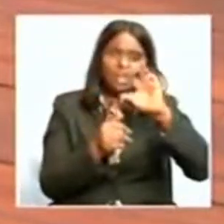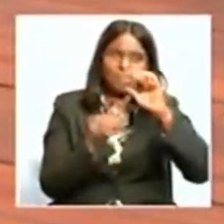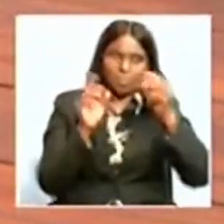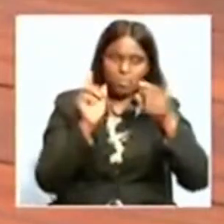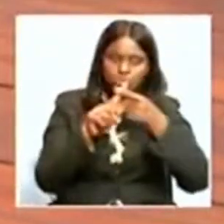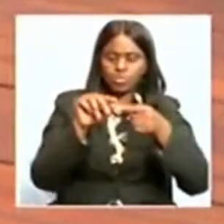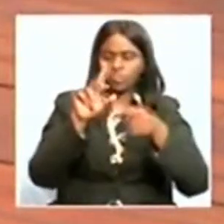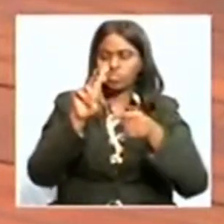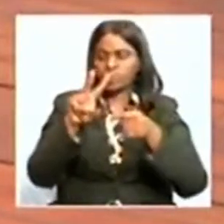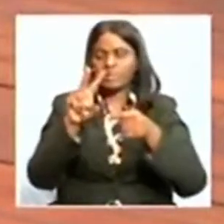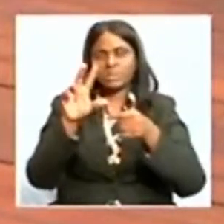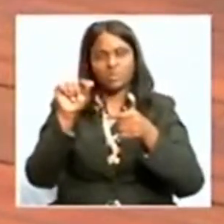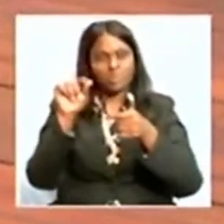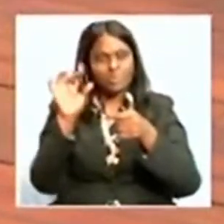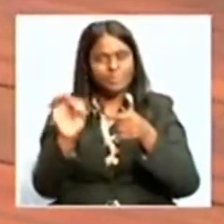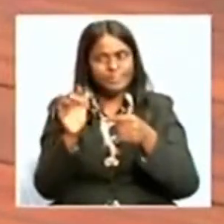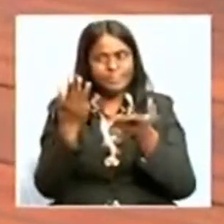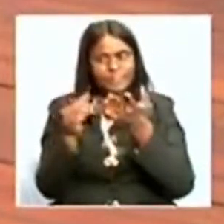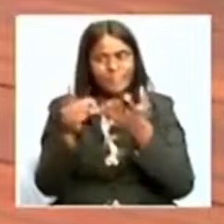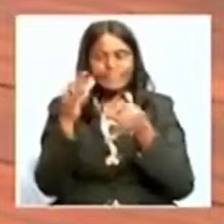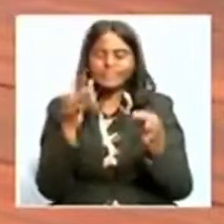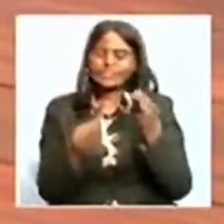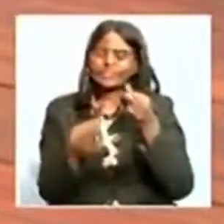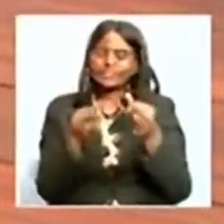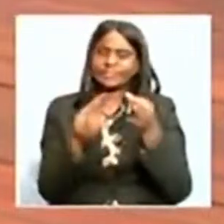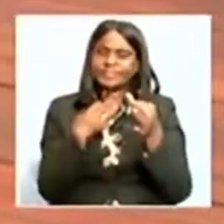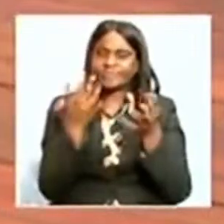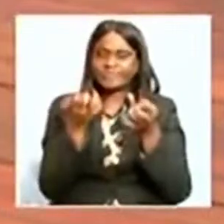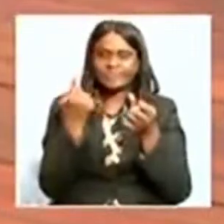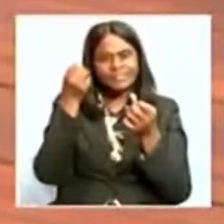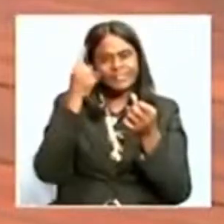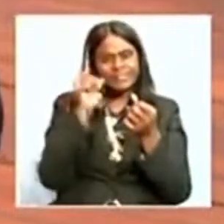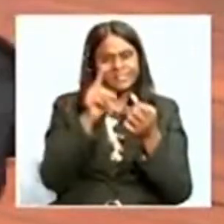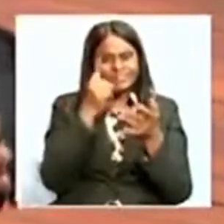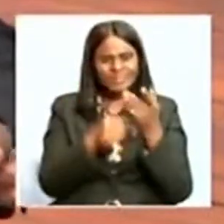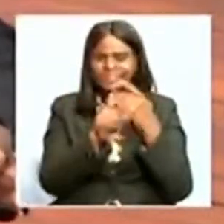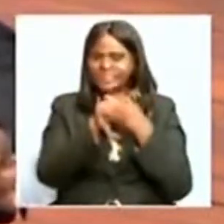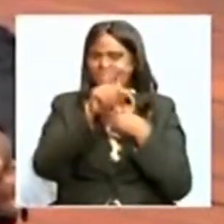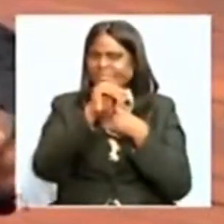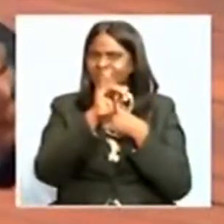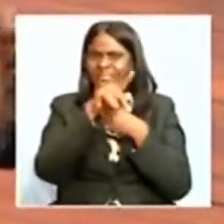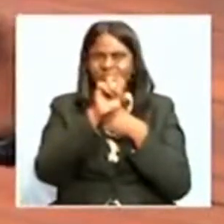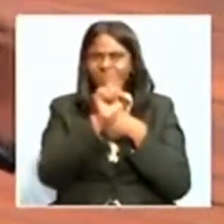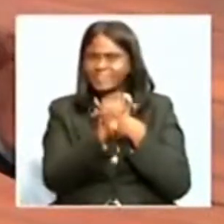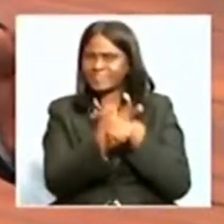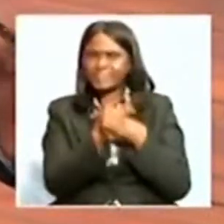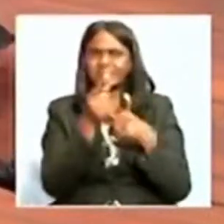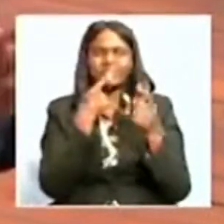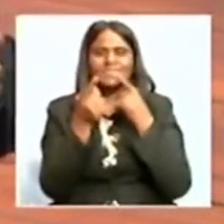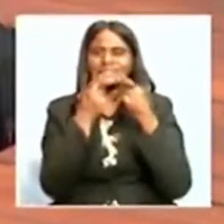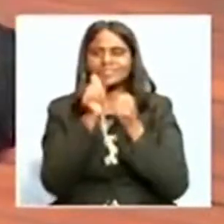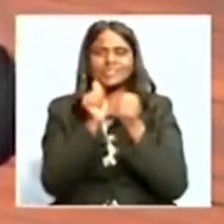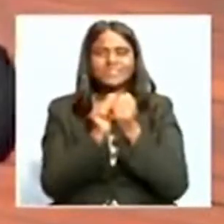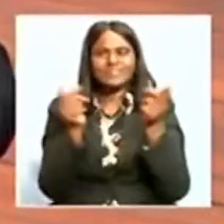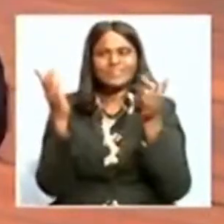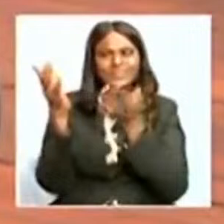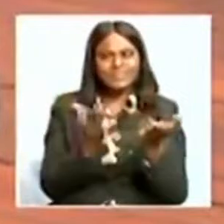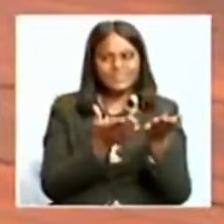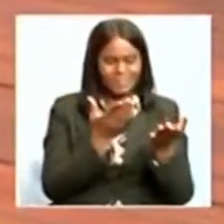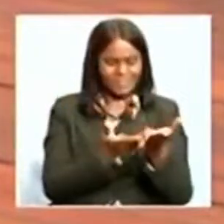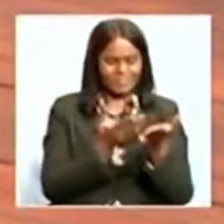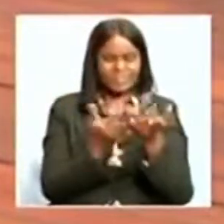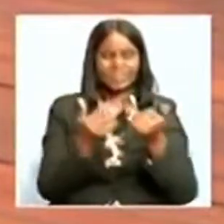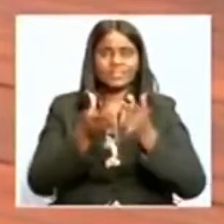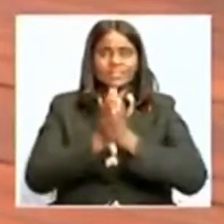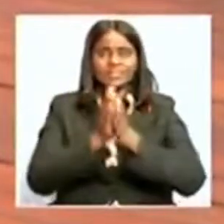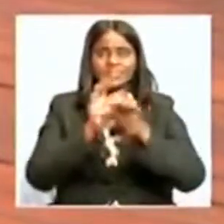you from the judiciary, maybe I want to understand what type of pipes they are, what are they talking about, because when they come here, I want to